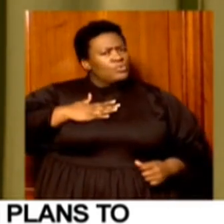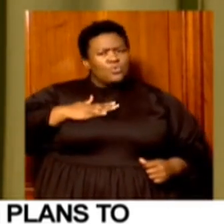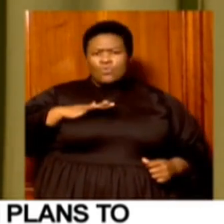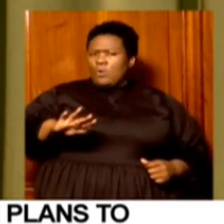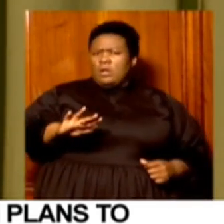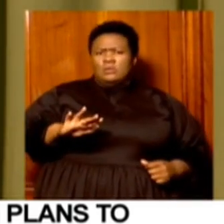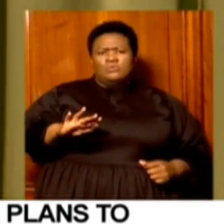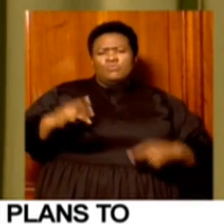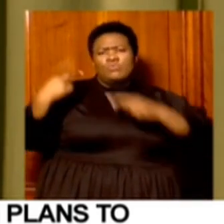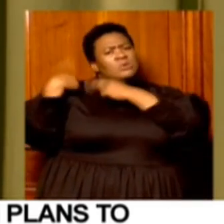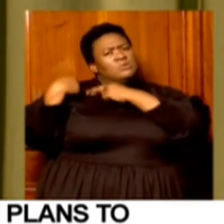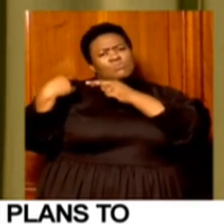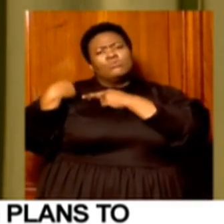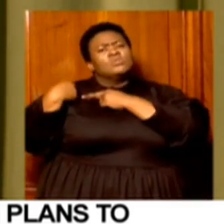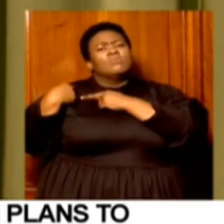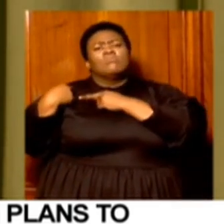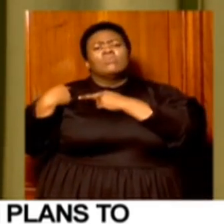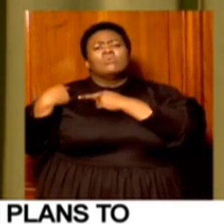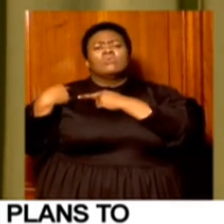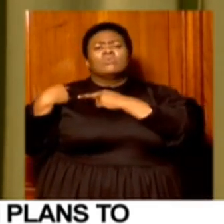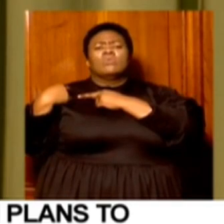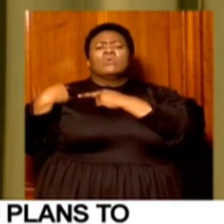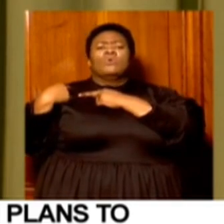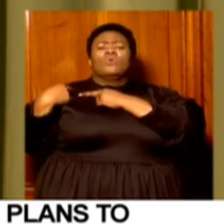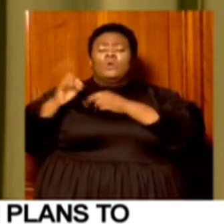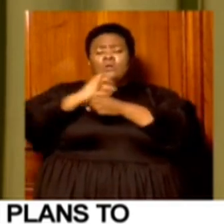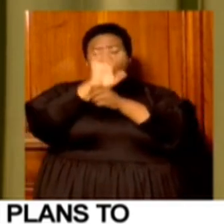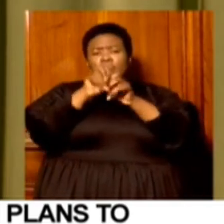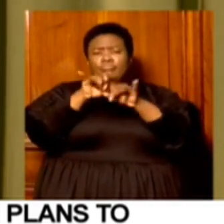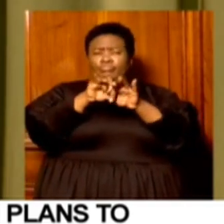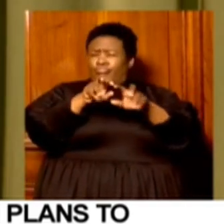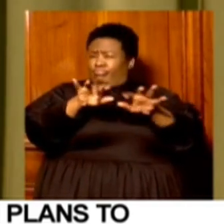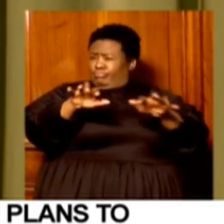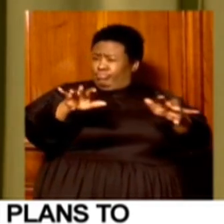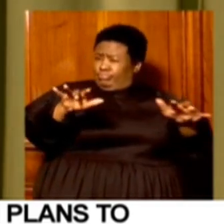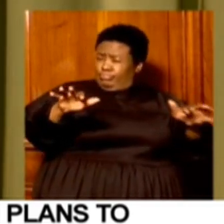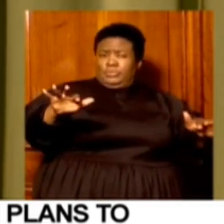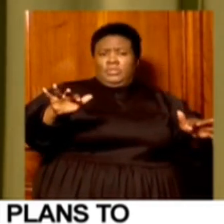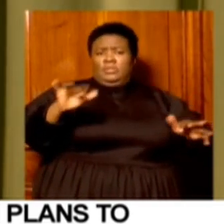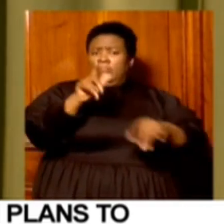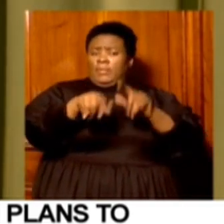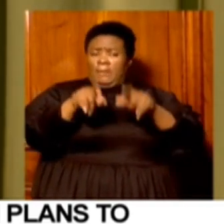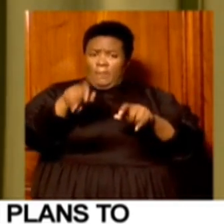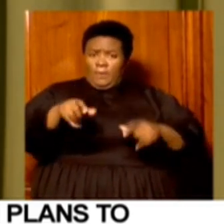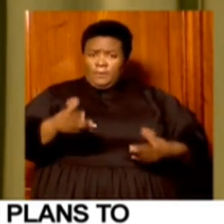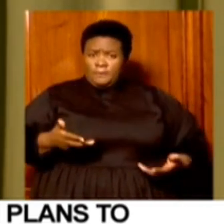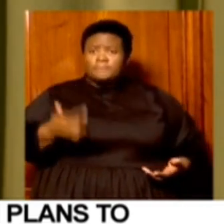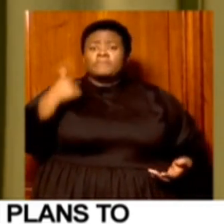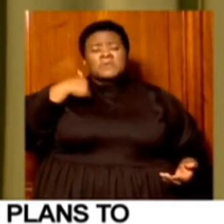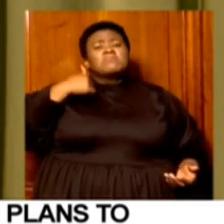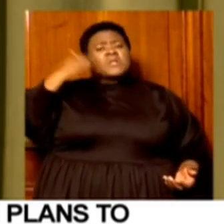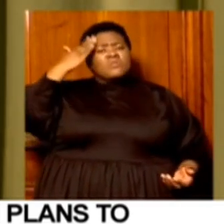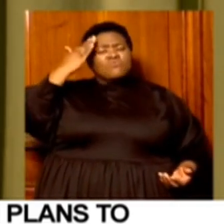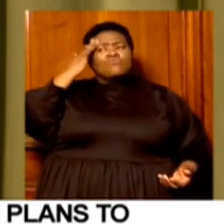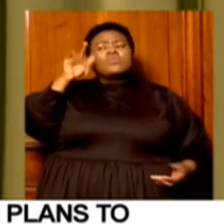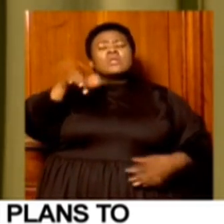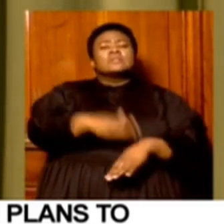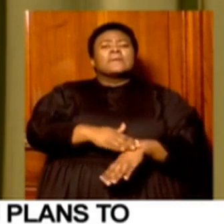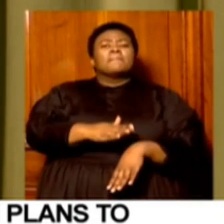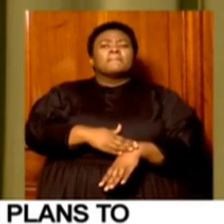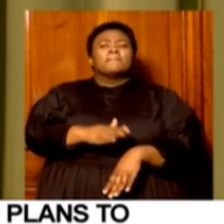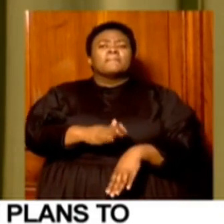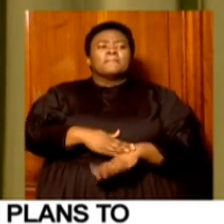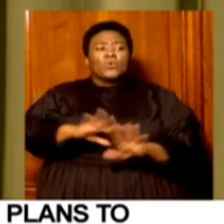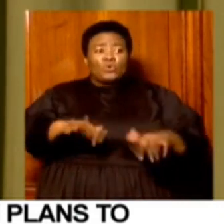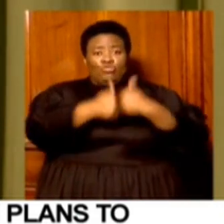be responsible for transmitting the disease and killing people. I knew right at that time what is